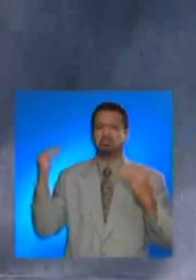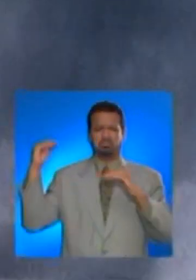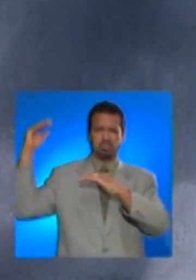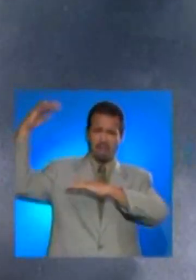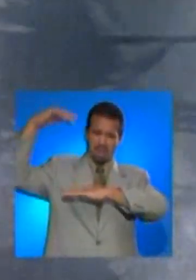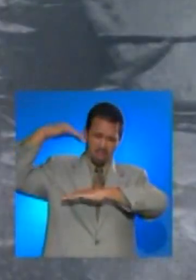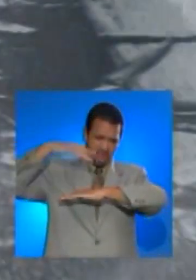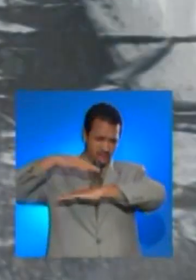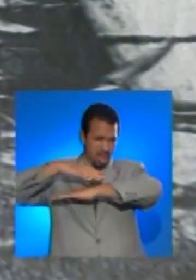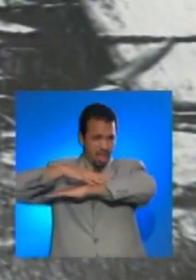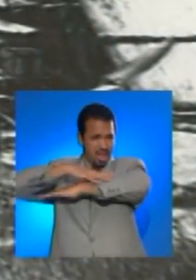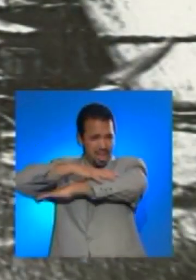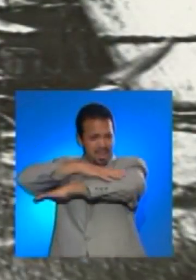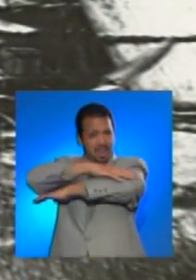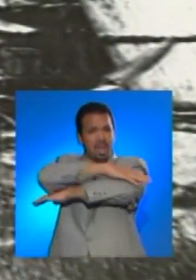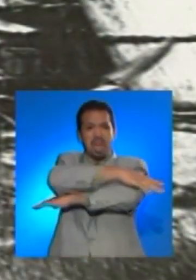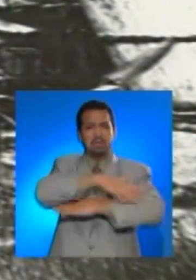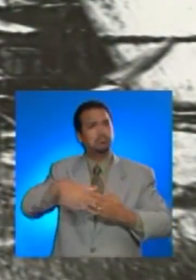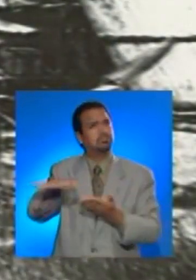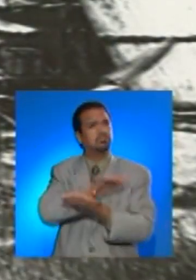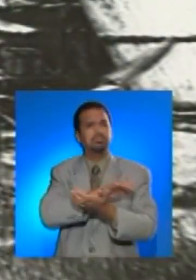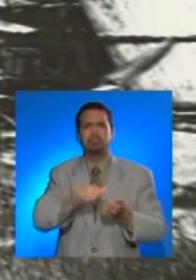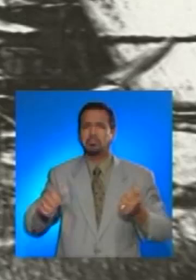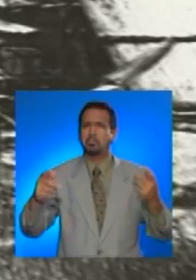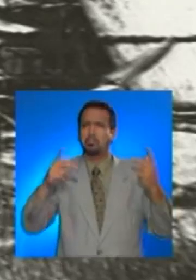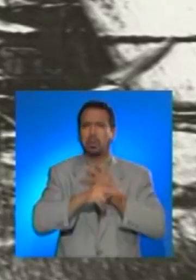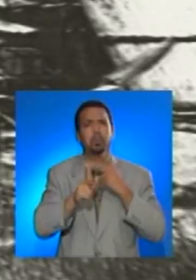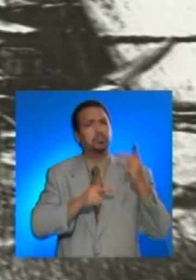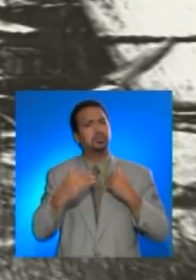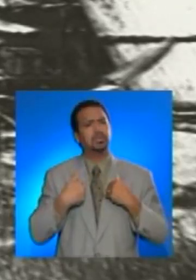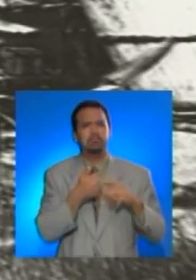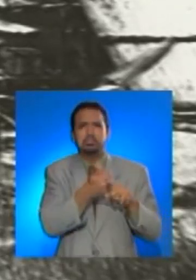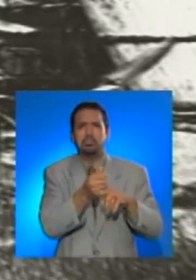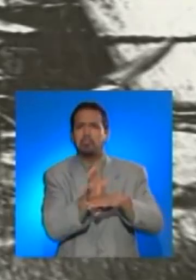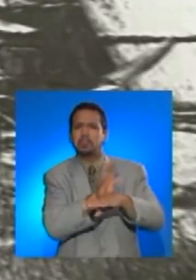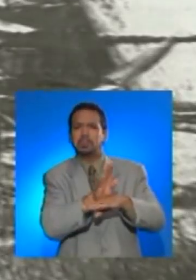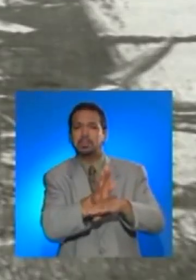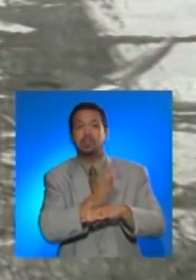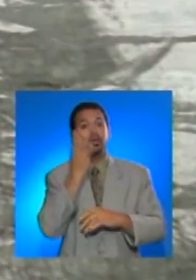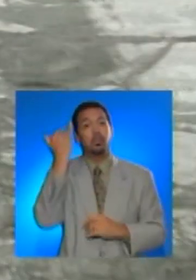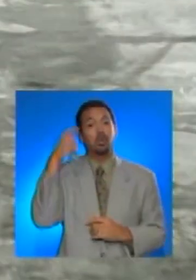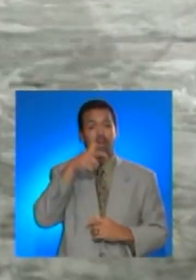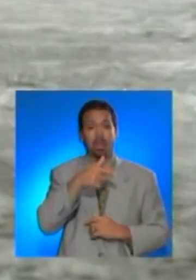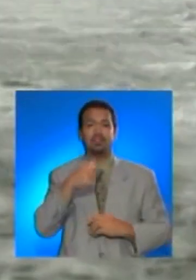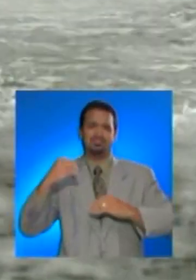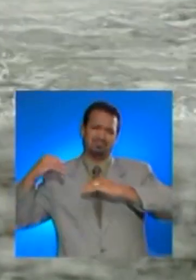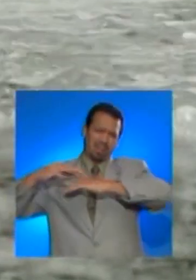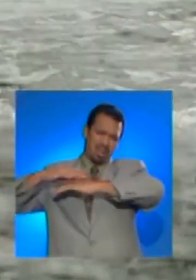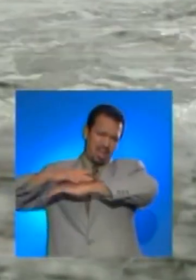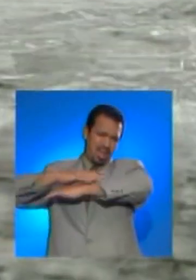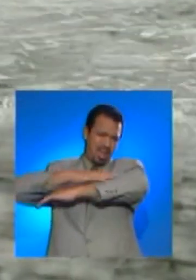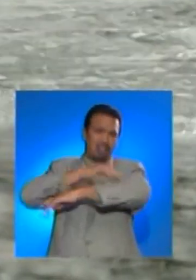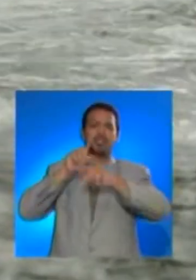Damage was most significant in the commercial sector, where the waves entirely flooded the stores facing the bay.